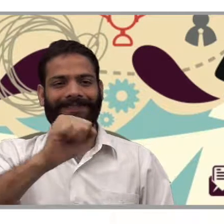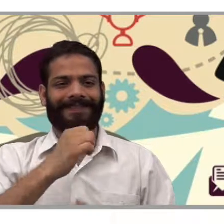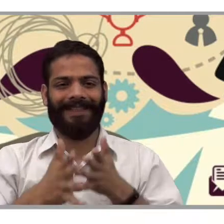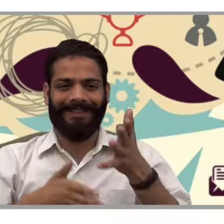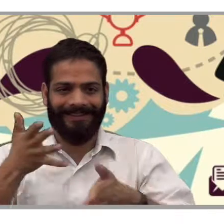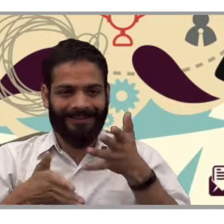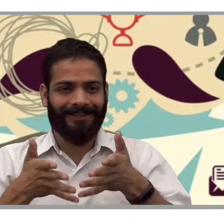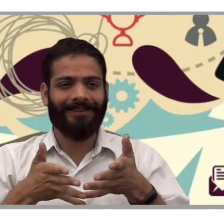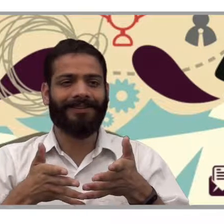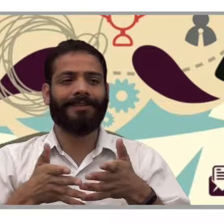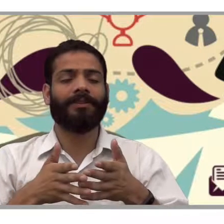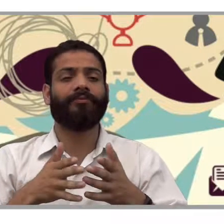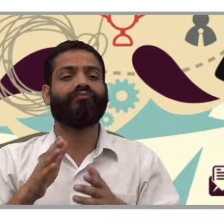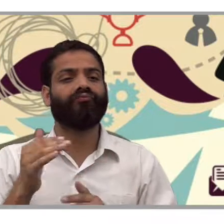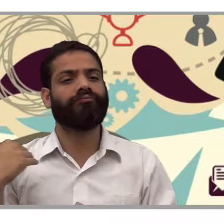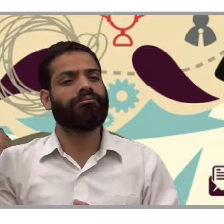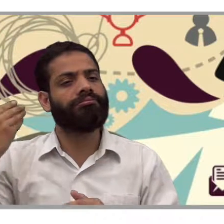signs.